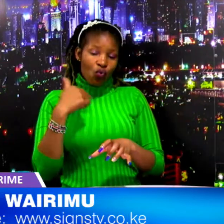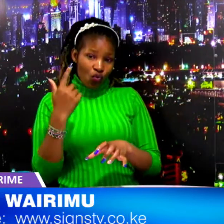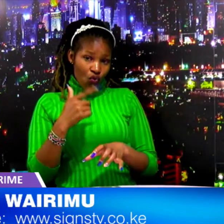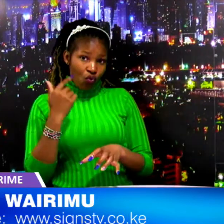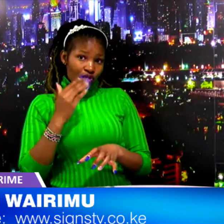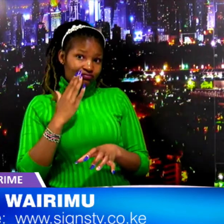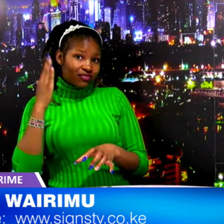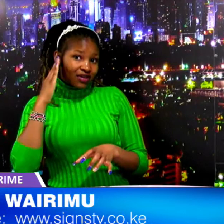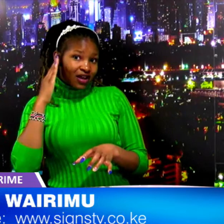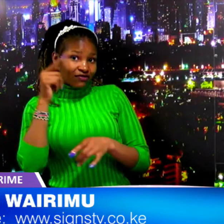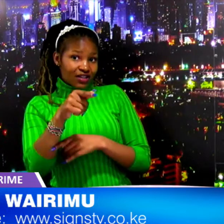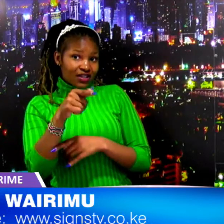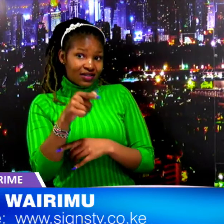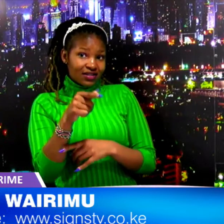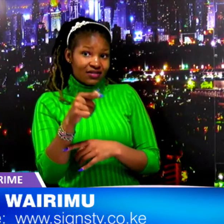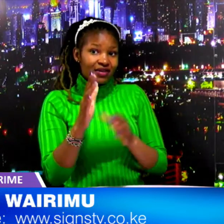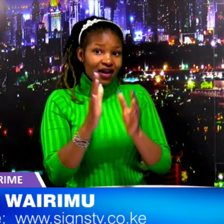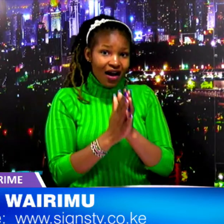Meet Collins